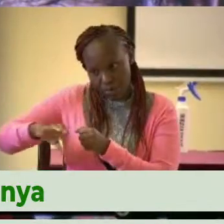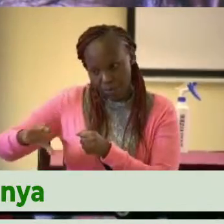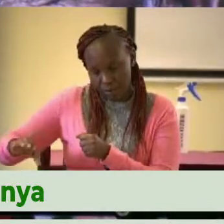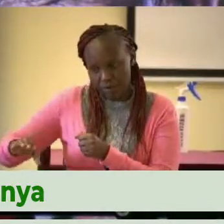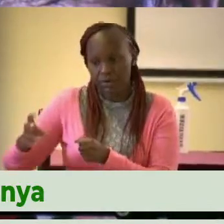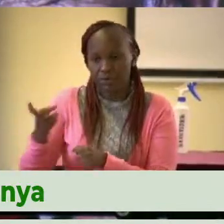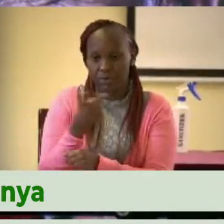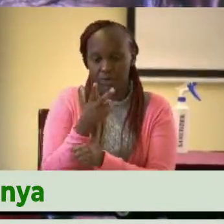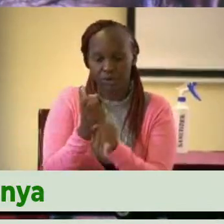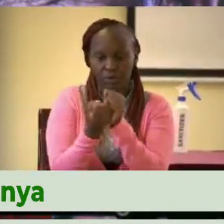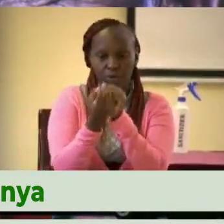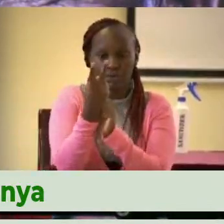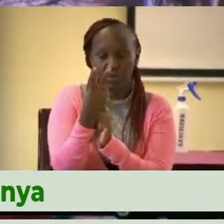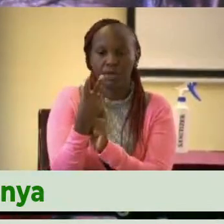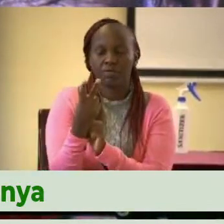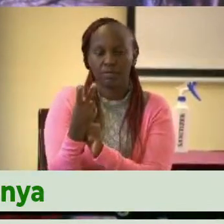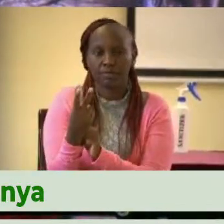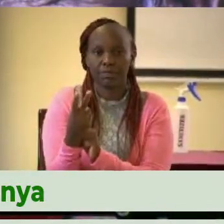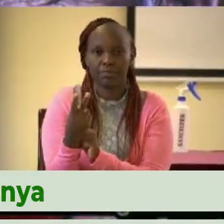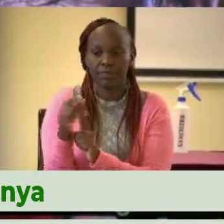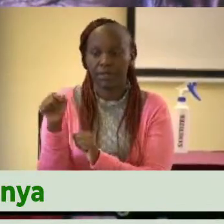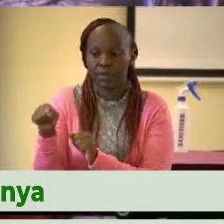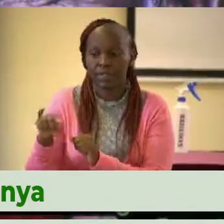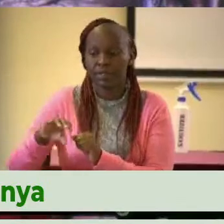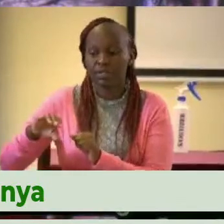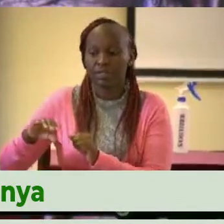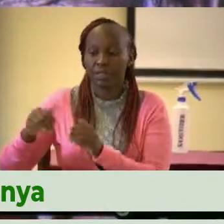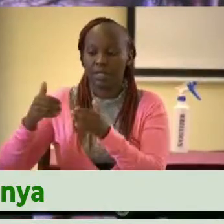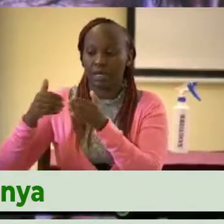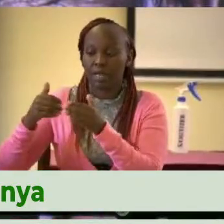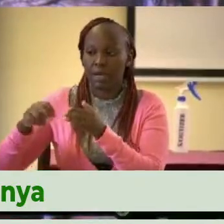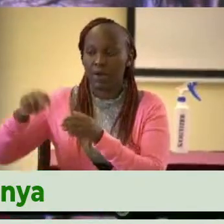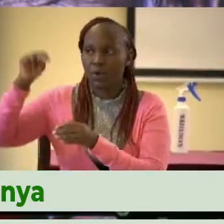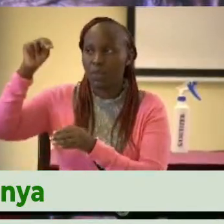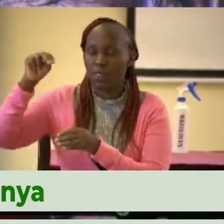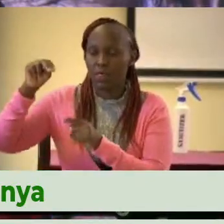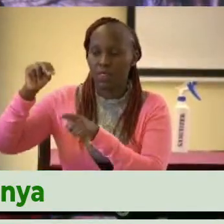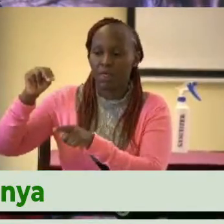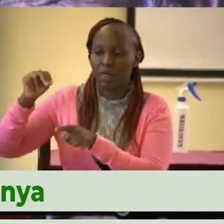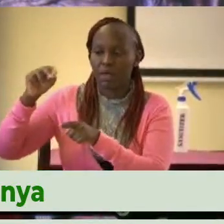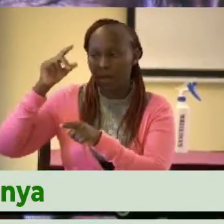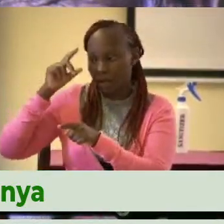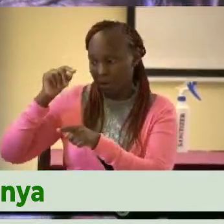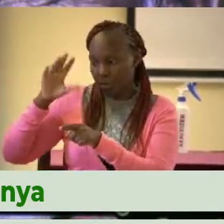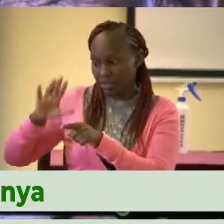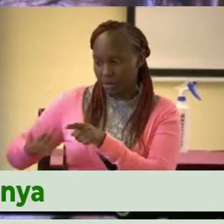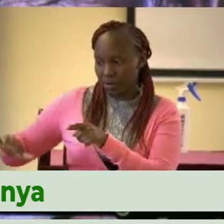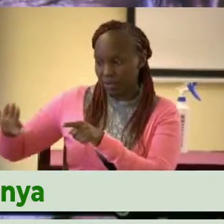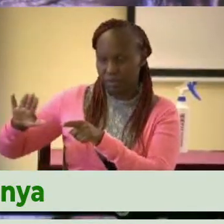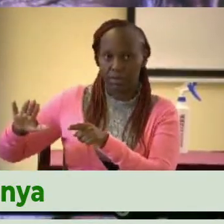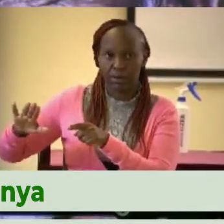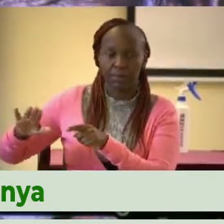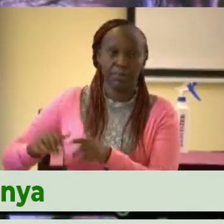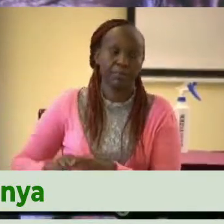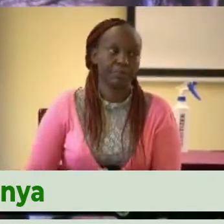are located in the frontier county region, north and coast. So